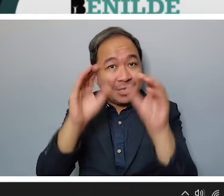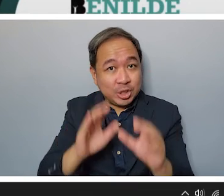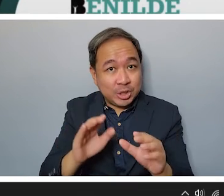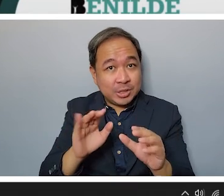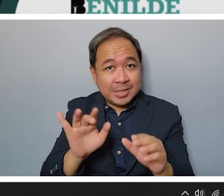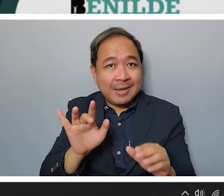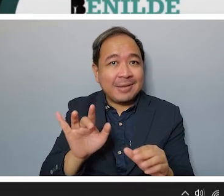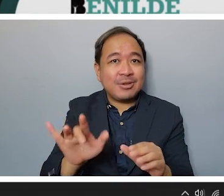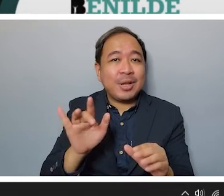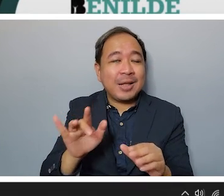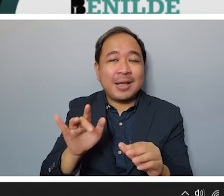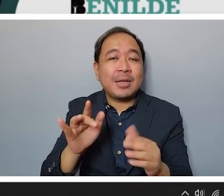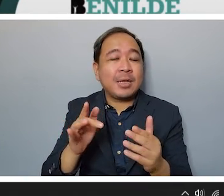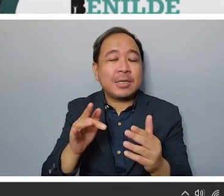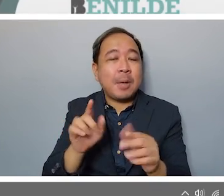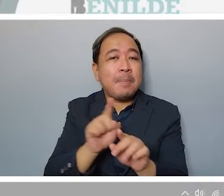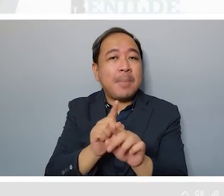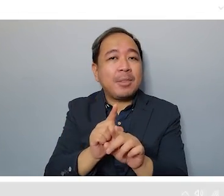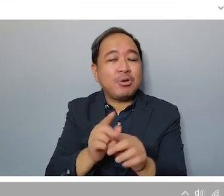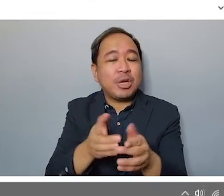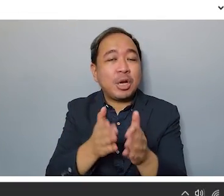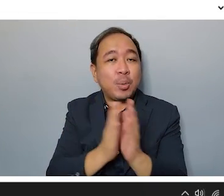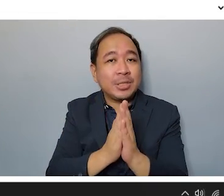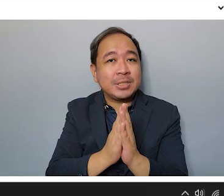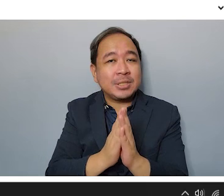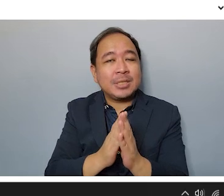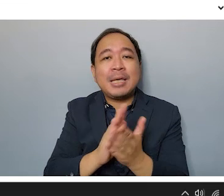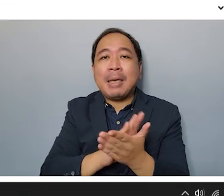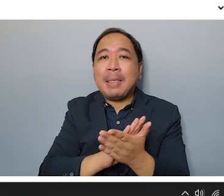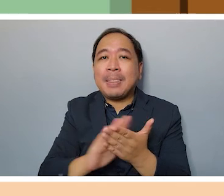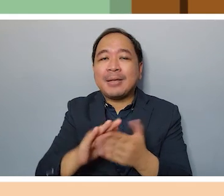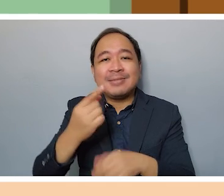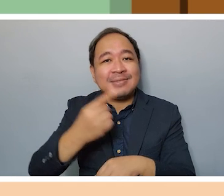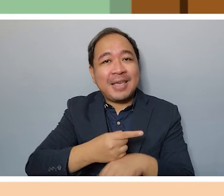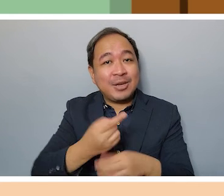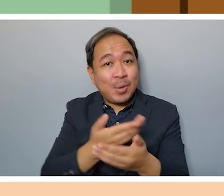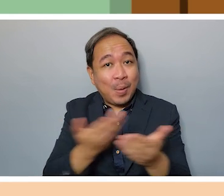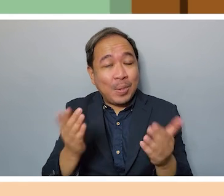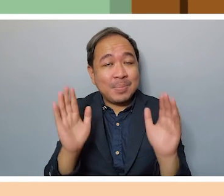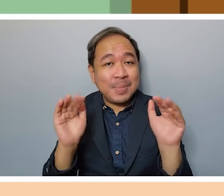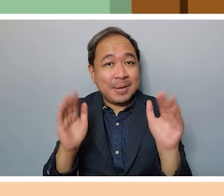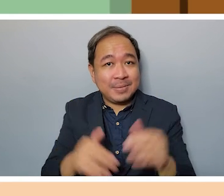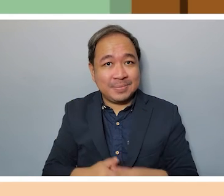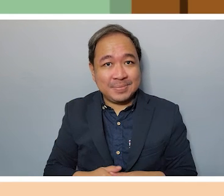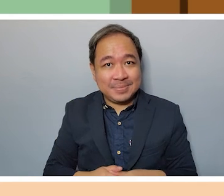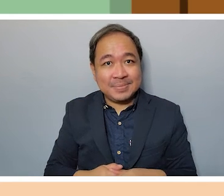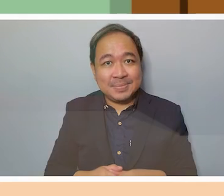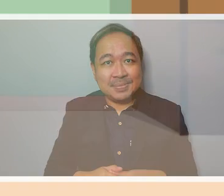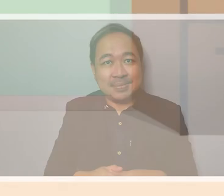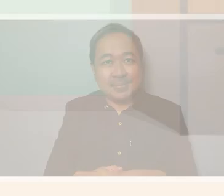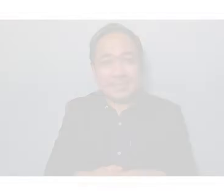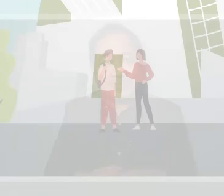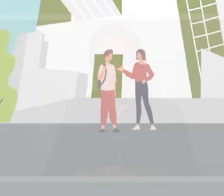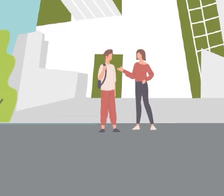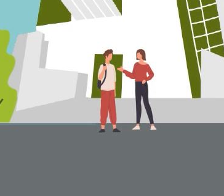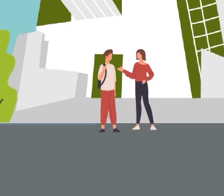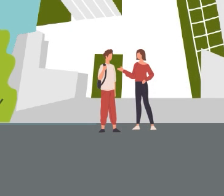For Teachers and select Mentoring Request. Have a nice day, everyone. Bye!